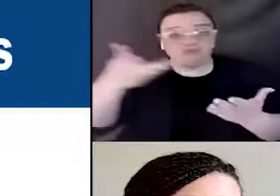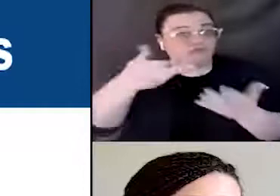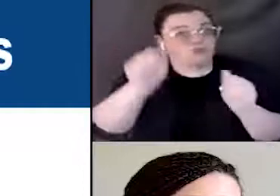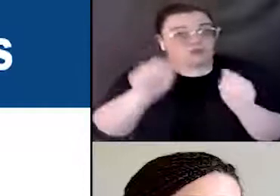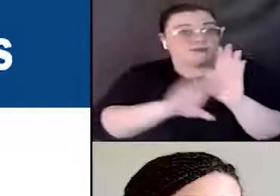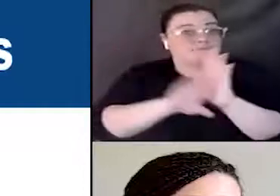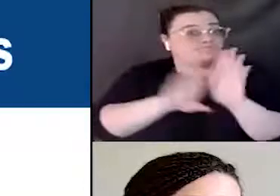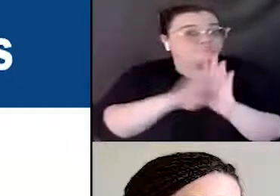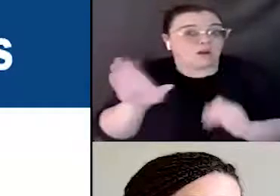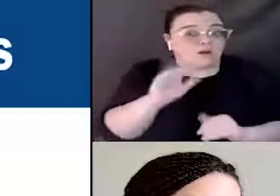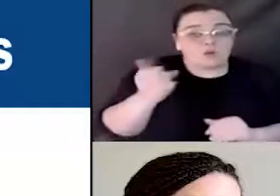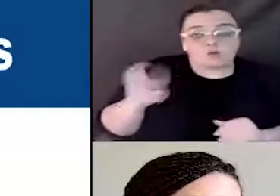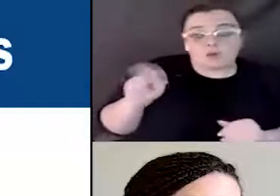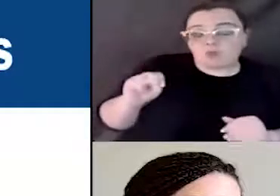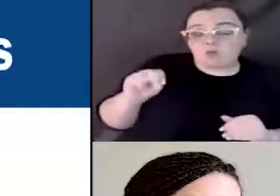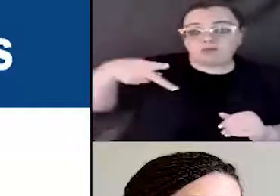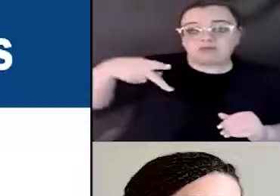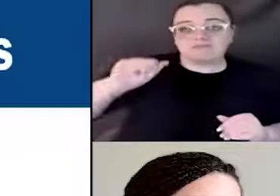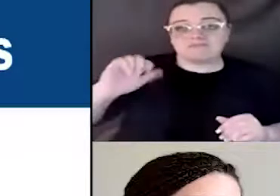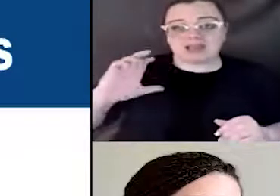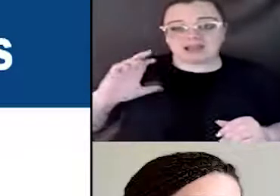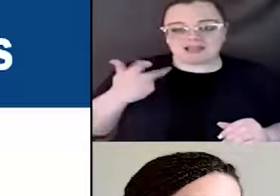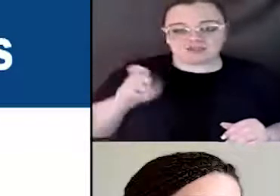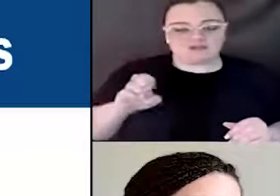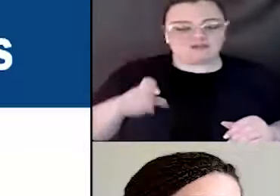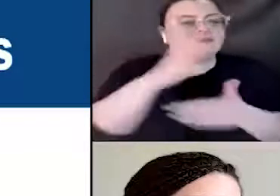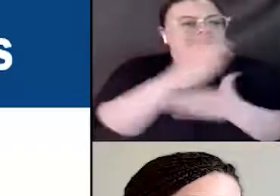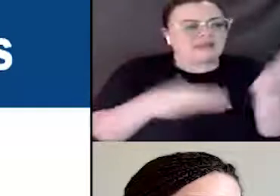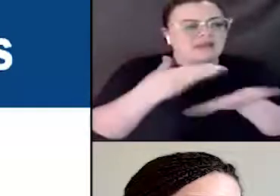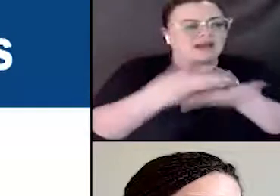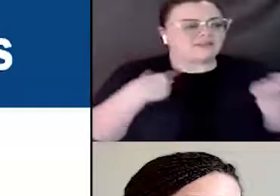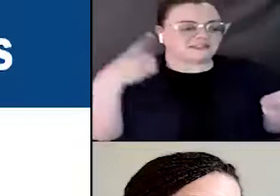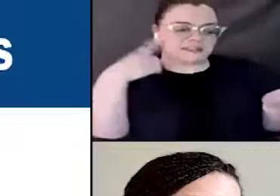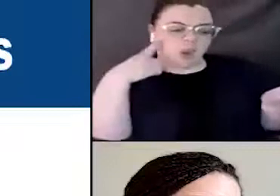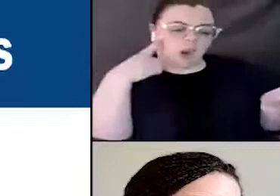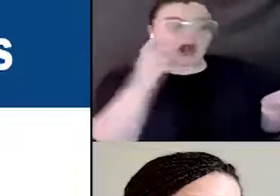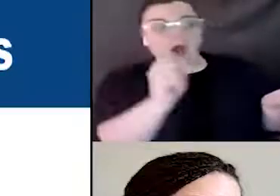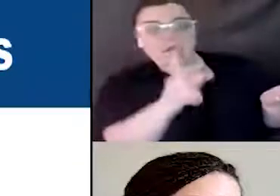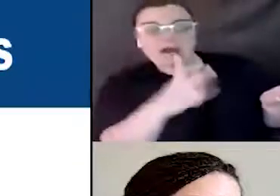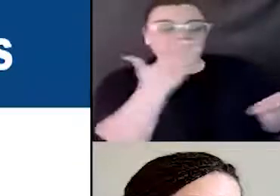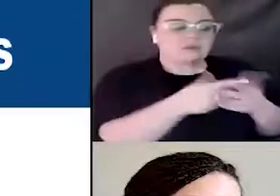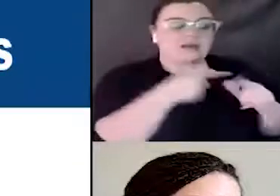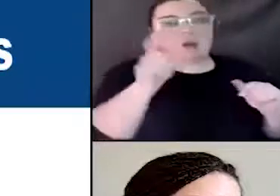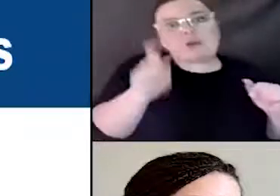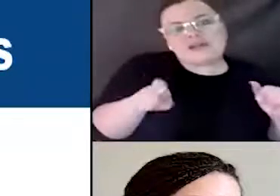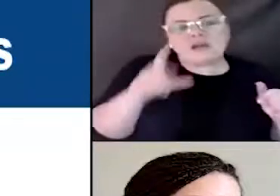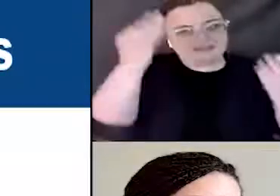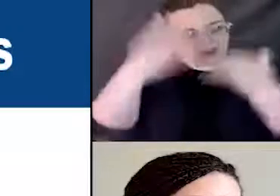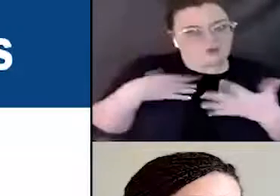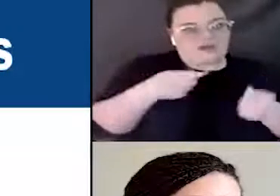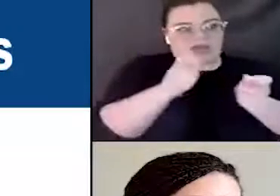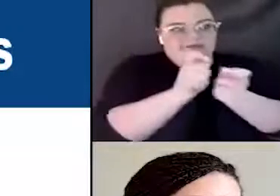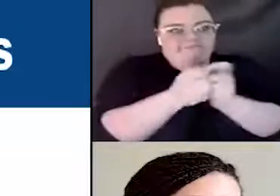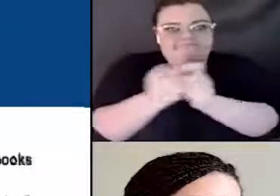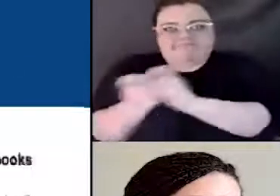putting something together. You know, if there's some of the items in these kits that you're like, yeah, it's good, but I really don't need that, you know, let us know. We can figure that out together with